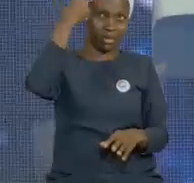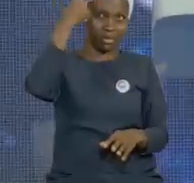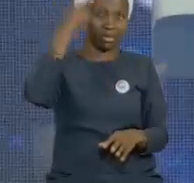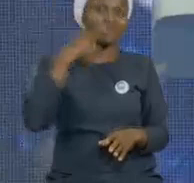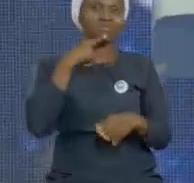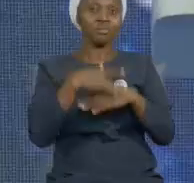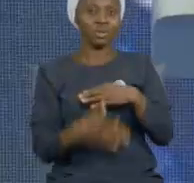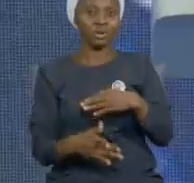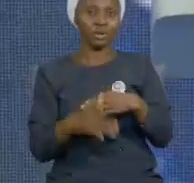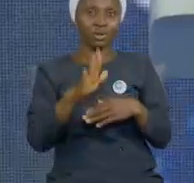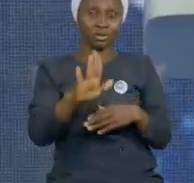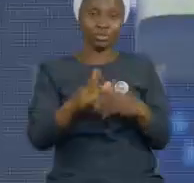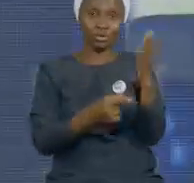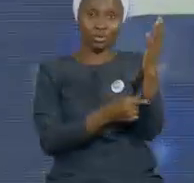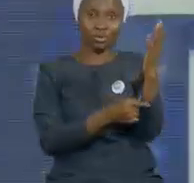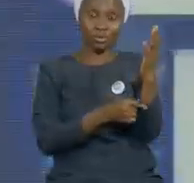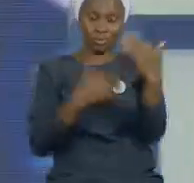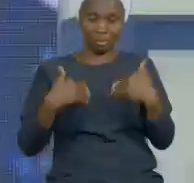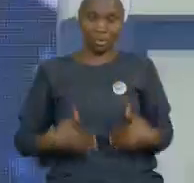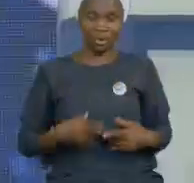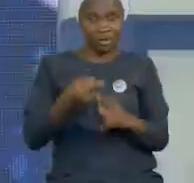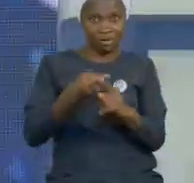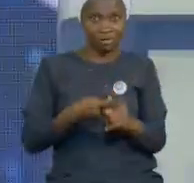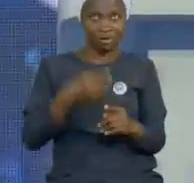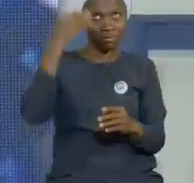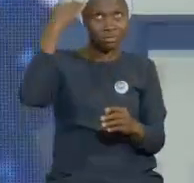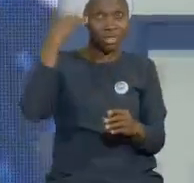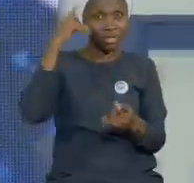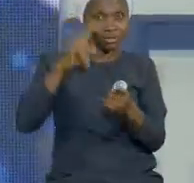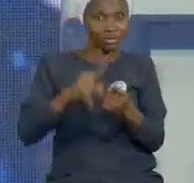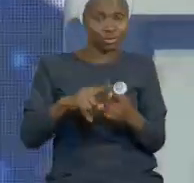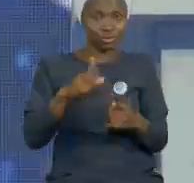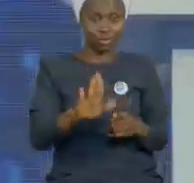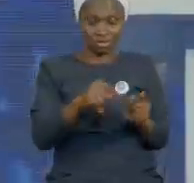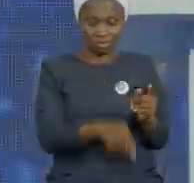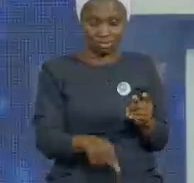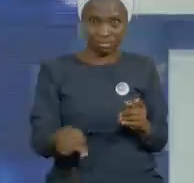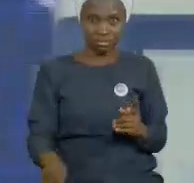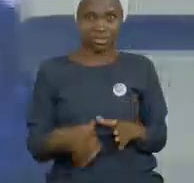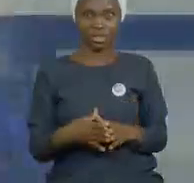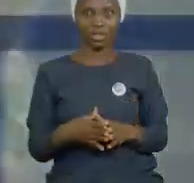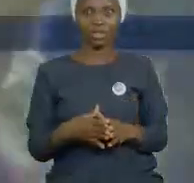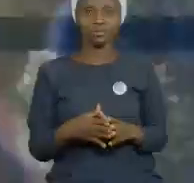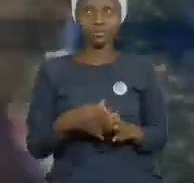your flesh, from head to toe, he'll take sickness from you.